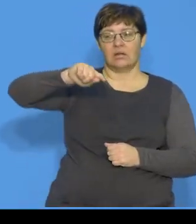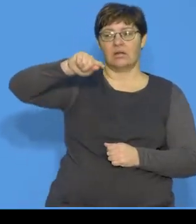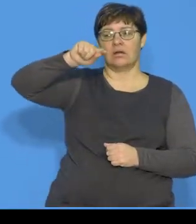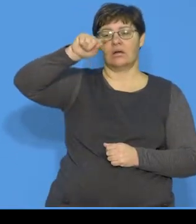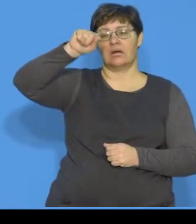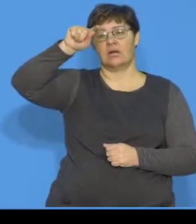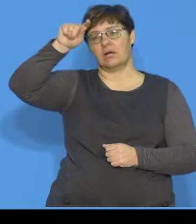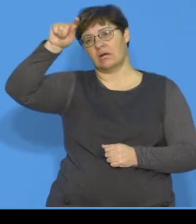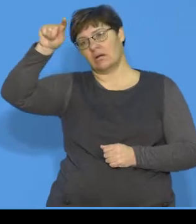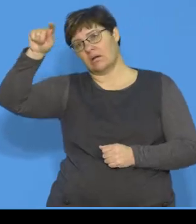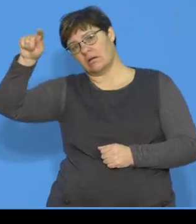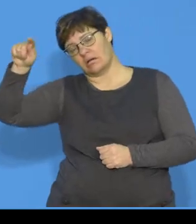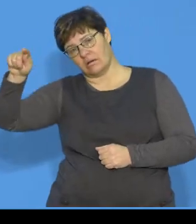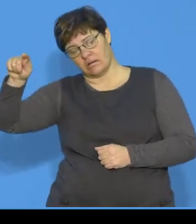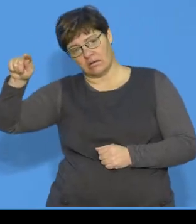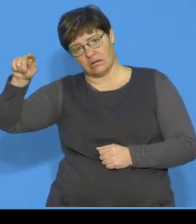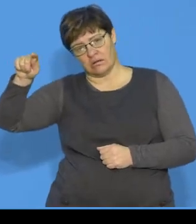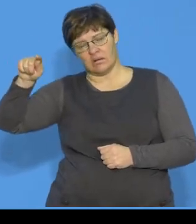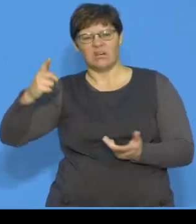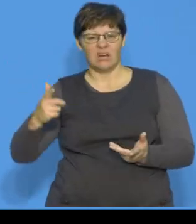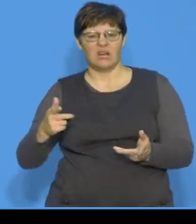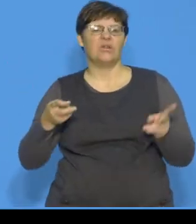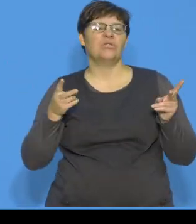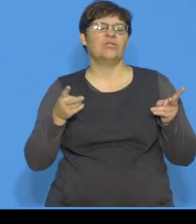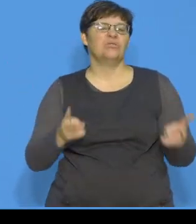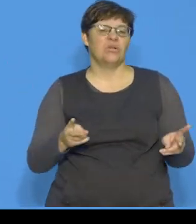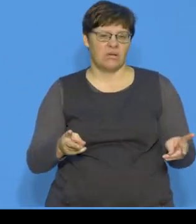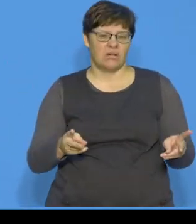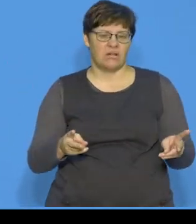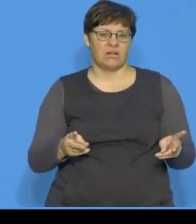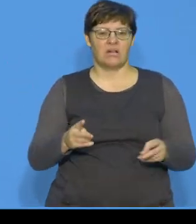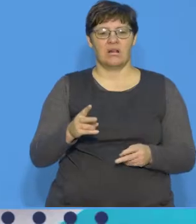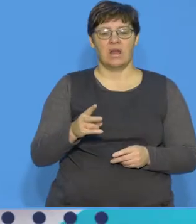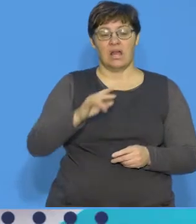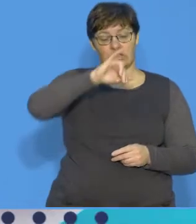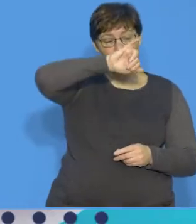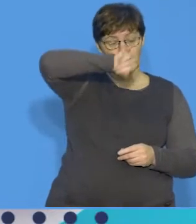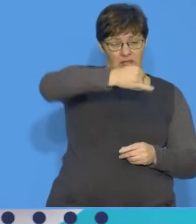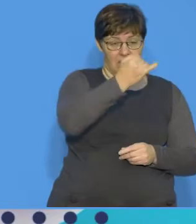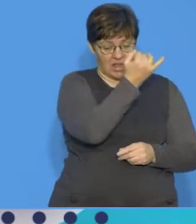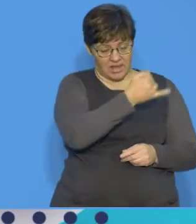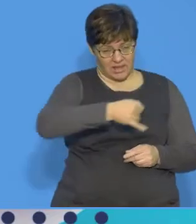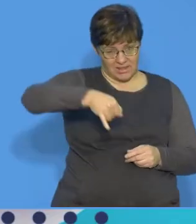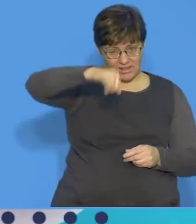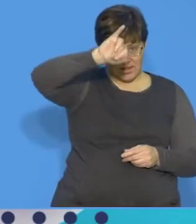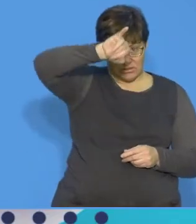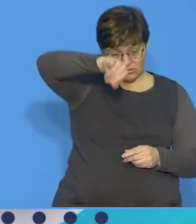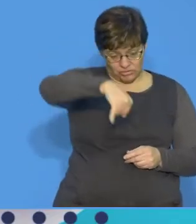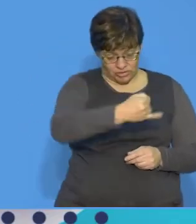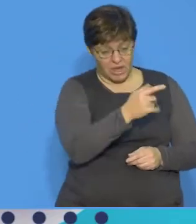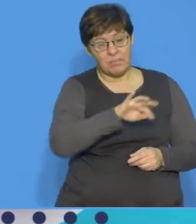start taking on the typical shape of an S-shaped logistic growth